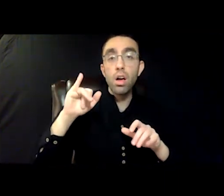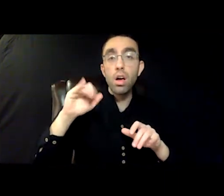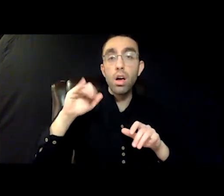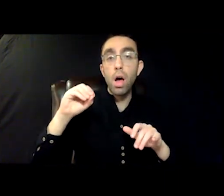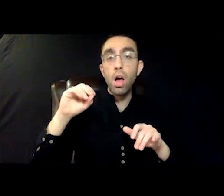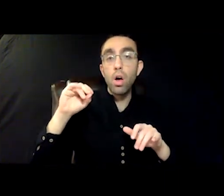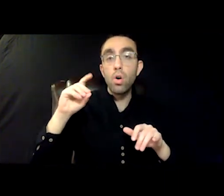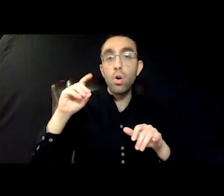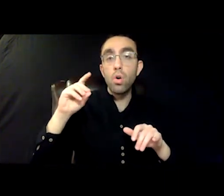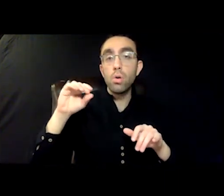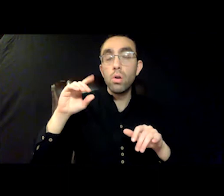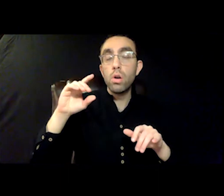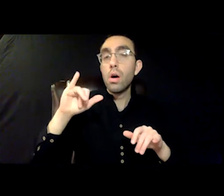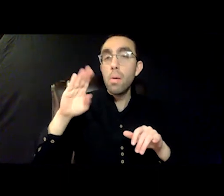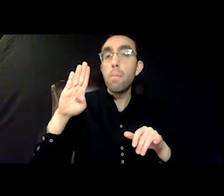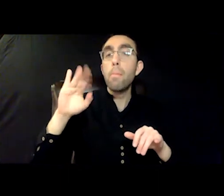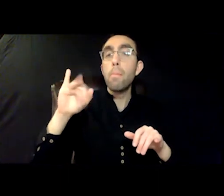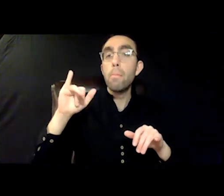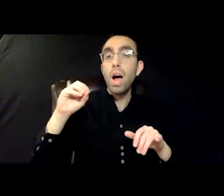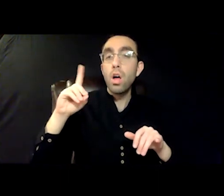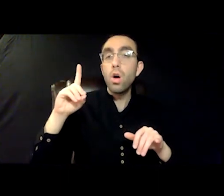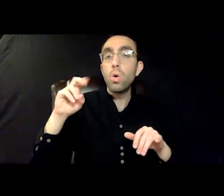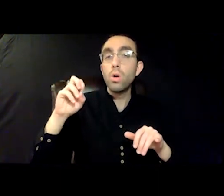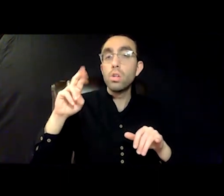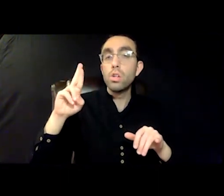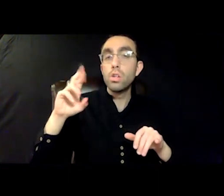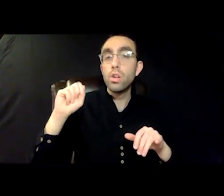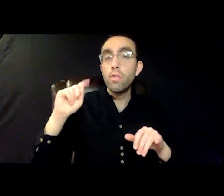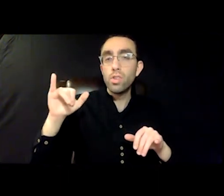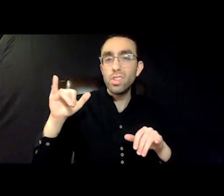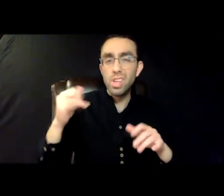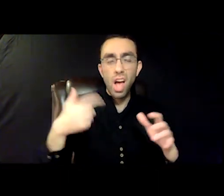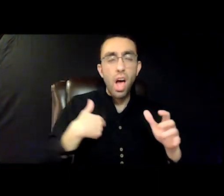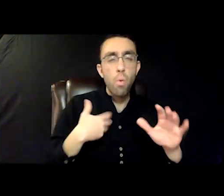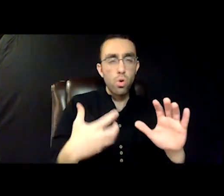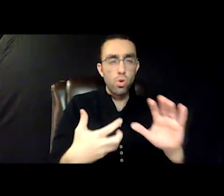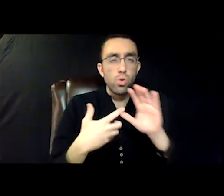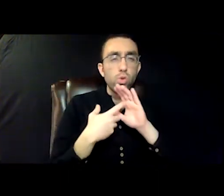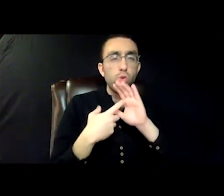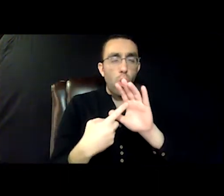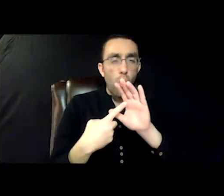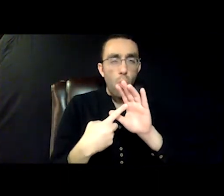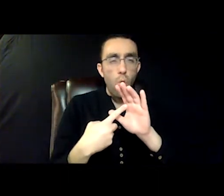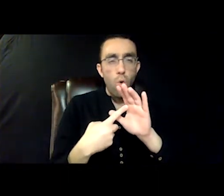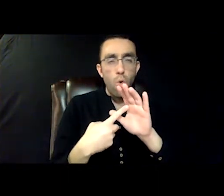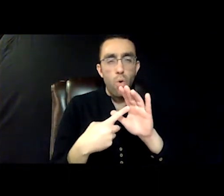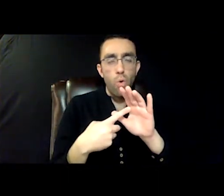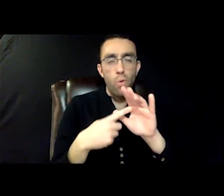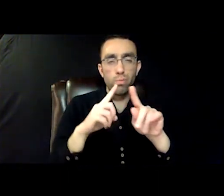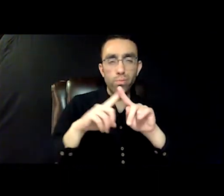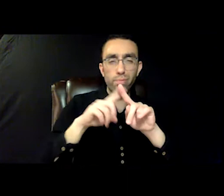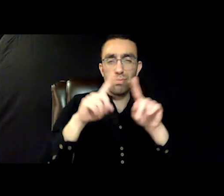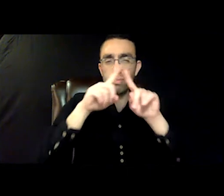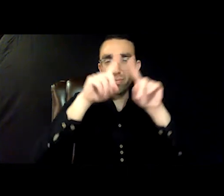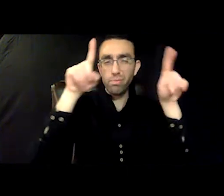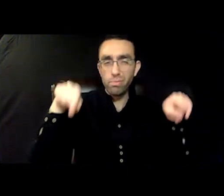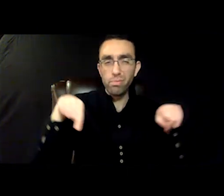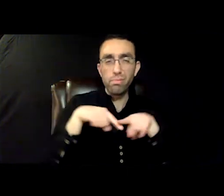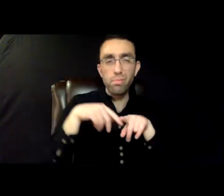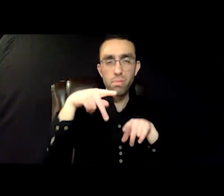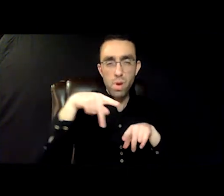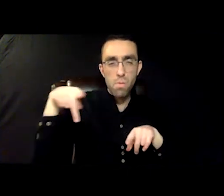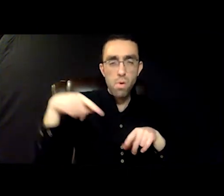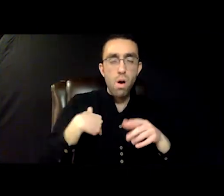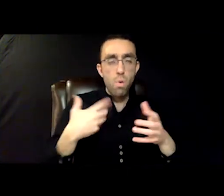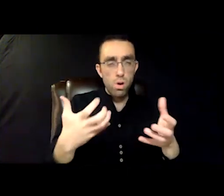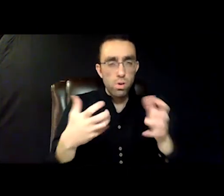few aspects of this, so people can understand what framing and lens that our organization